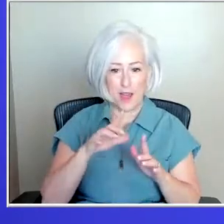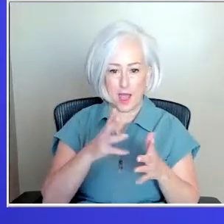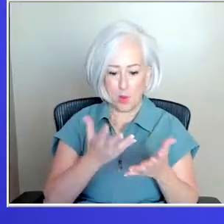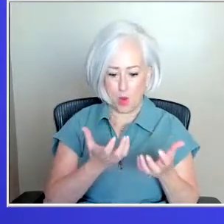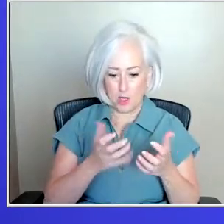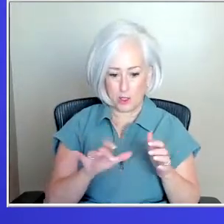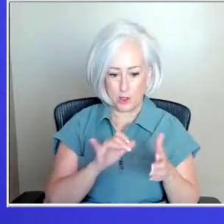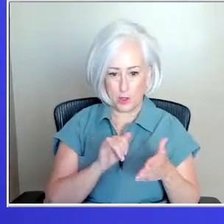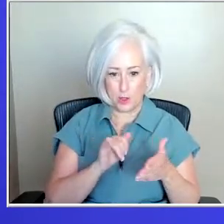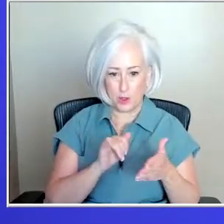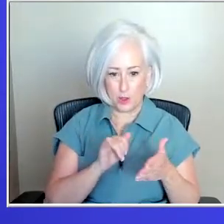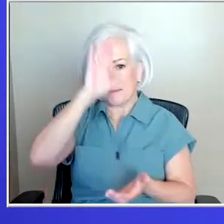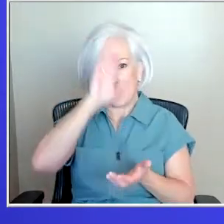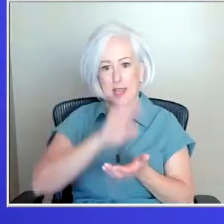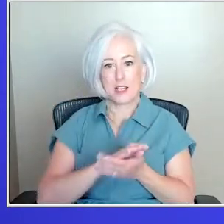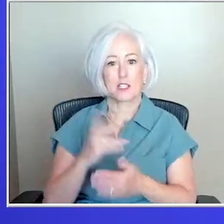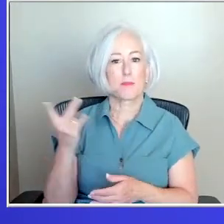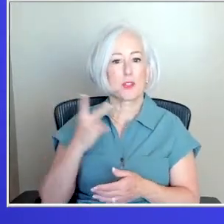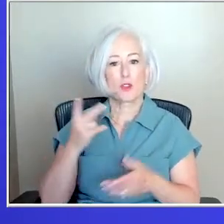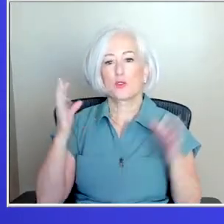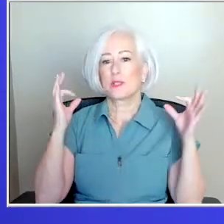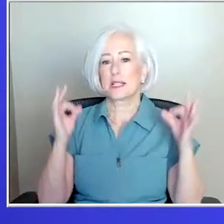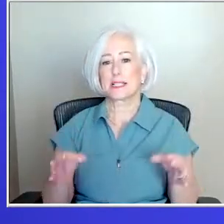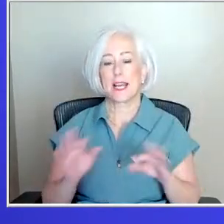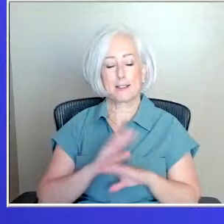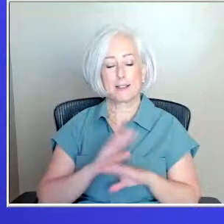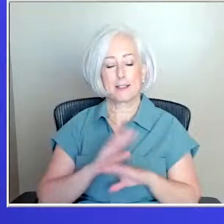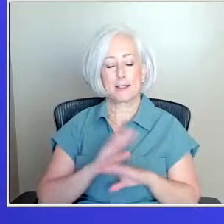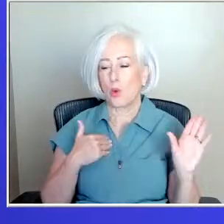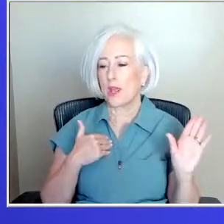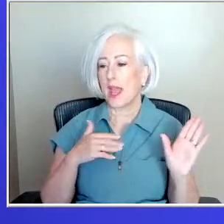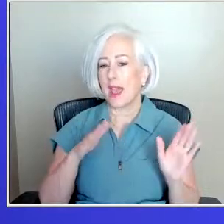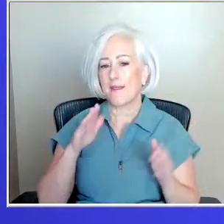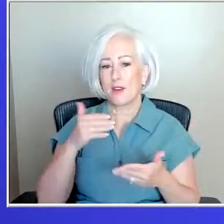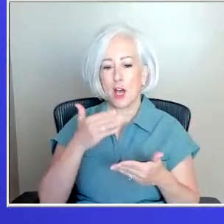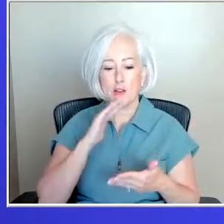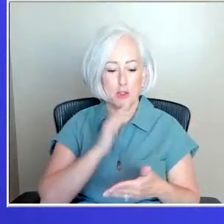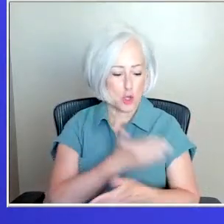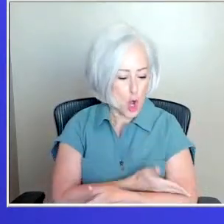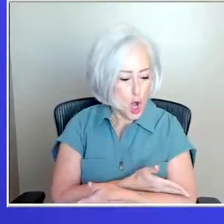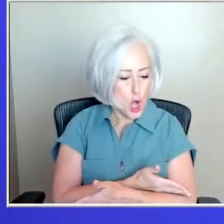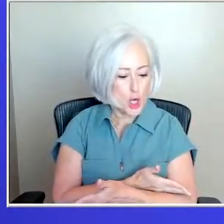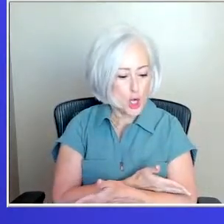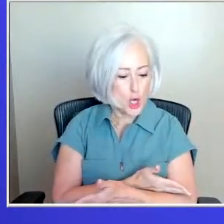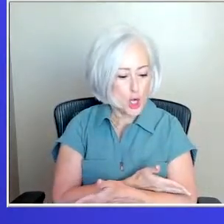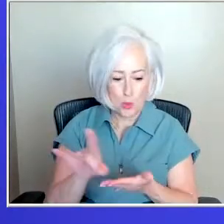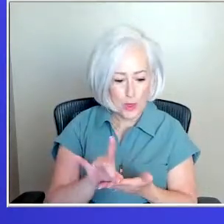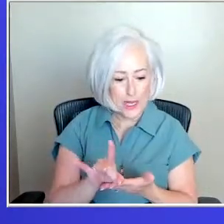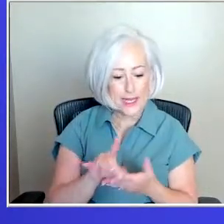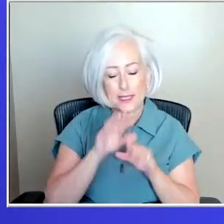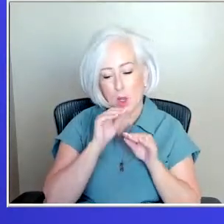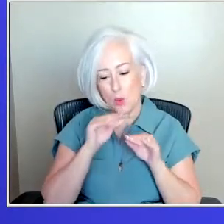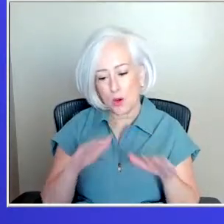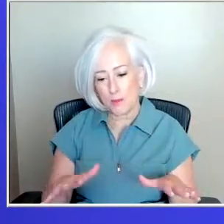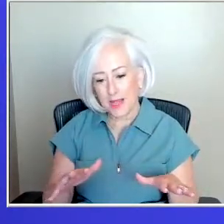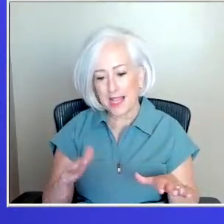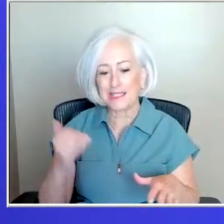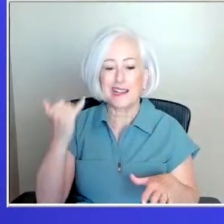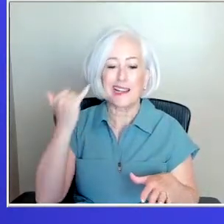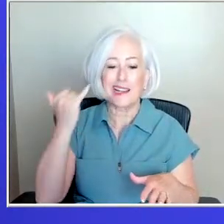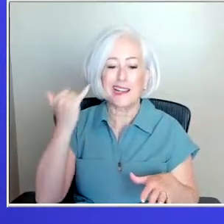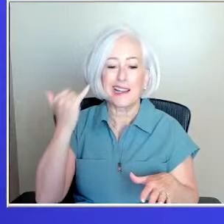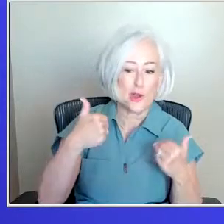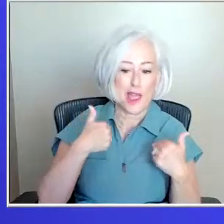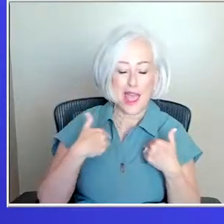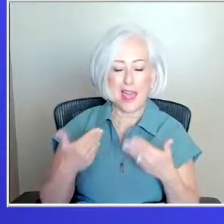had just decided, we had Bryn at home, she was 8 weeks old. We were blessed with her, and if we were meant to have more babies, we would one day. And so